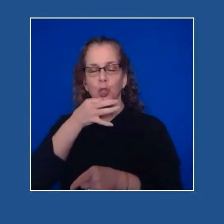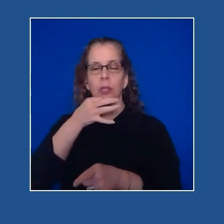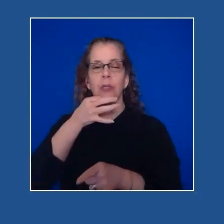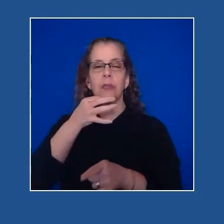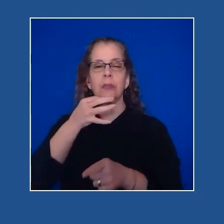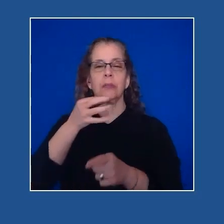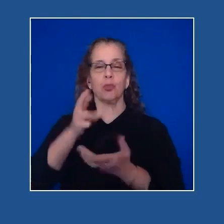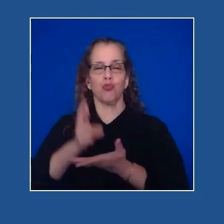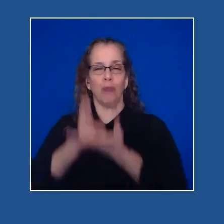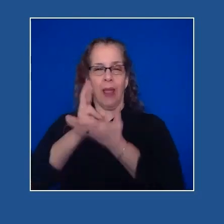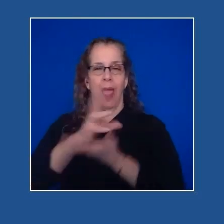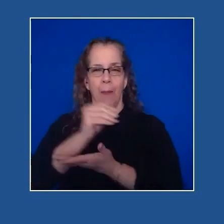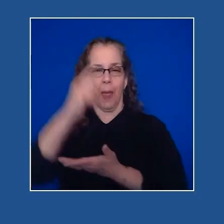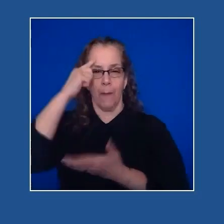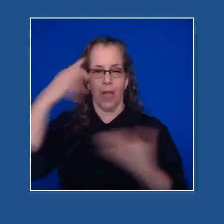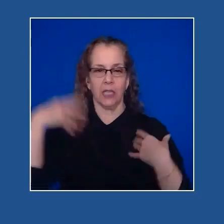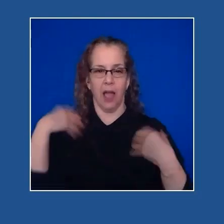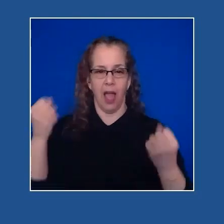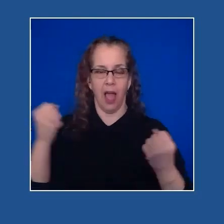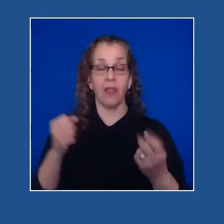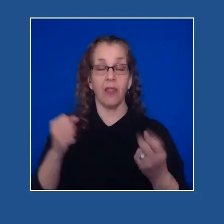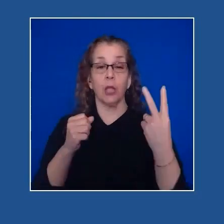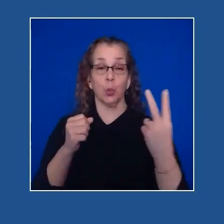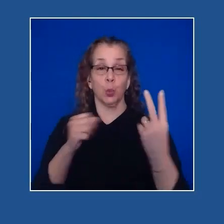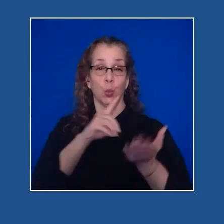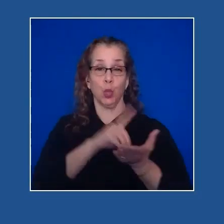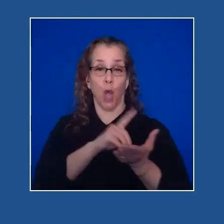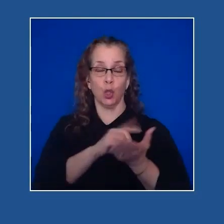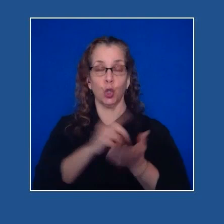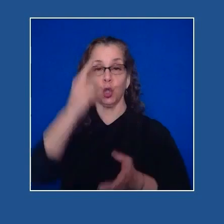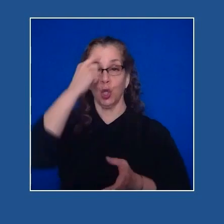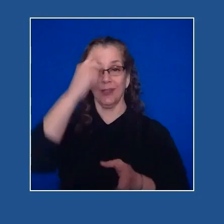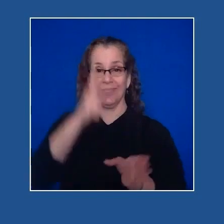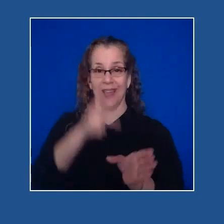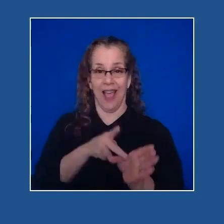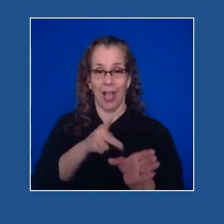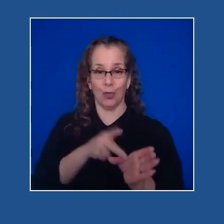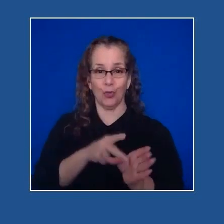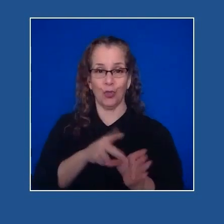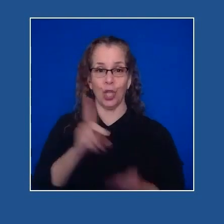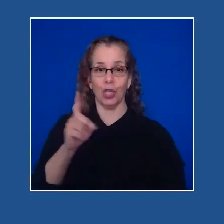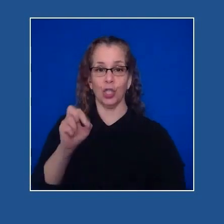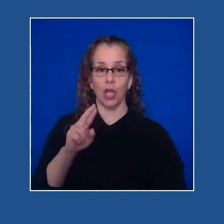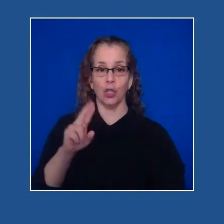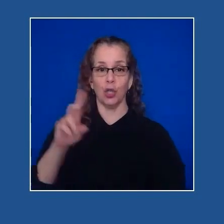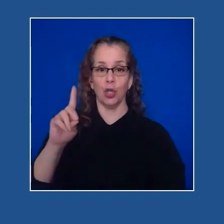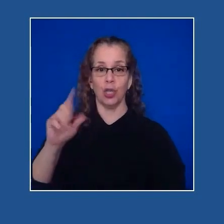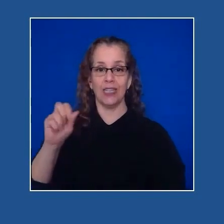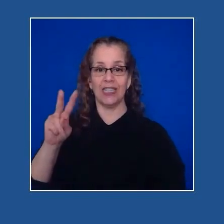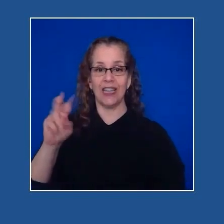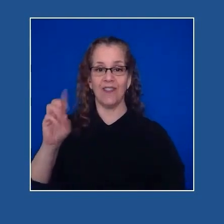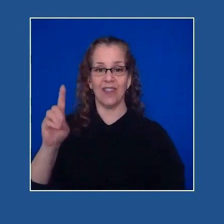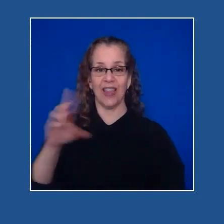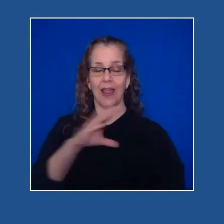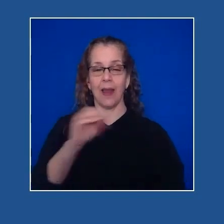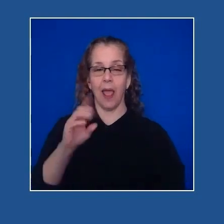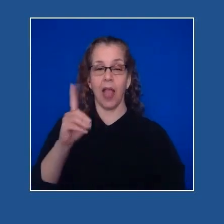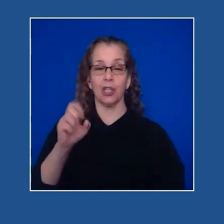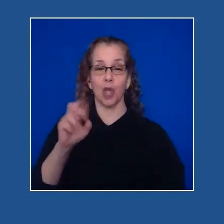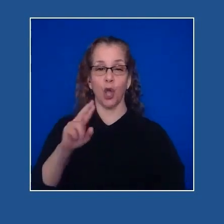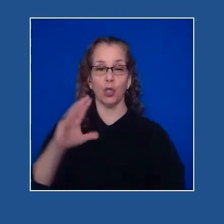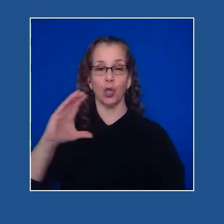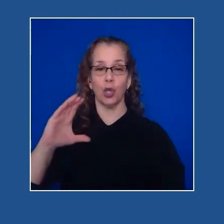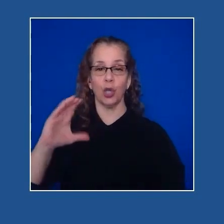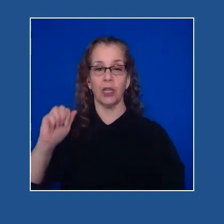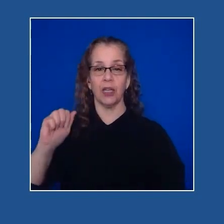And the two doctors are psychiatrists, Dr. Pierre David and Dr. Lionel Cayol, who are